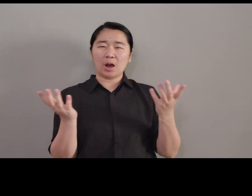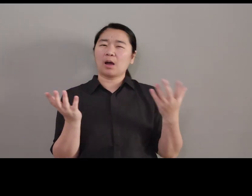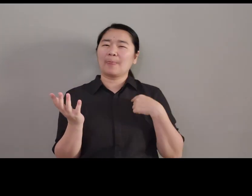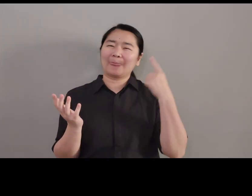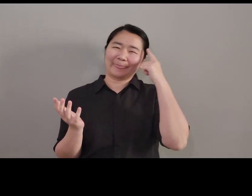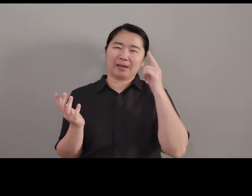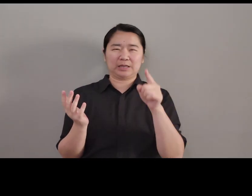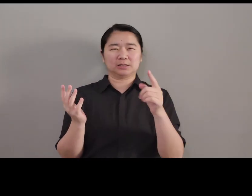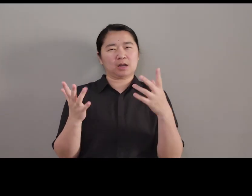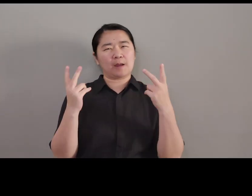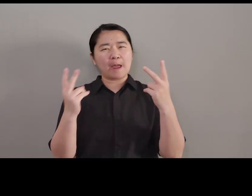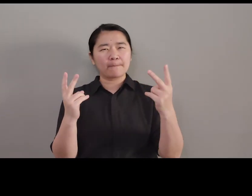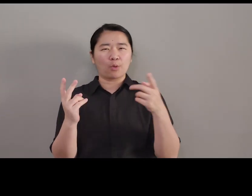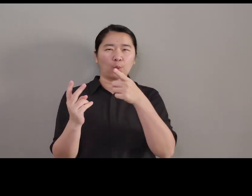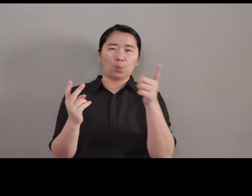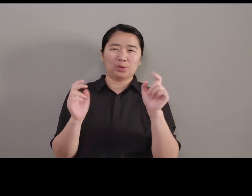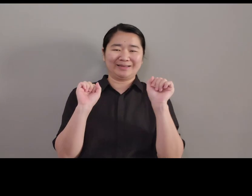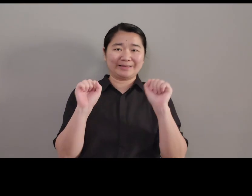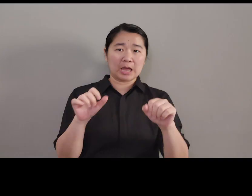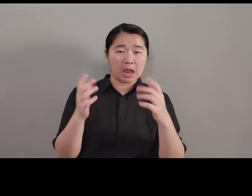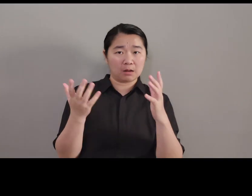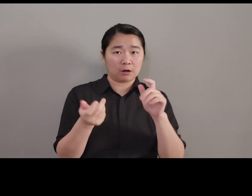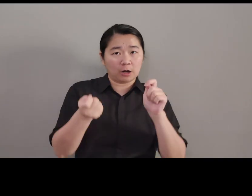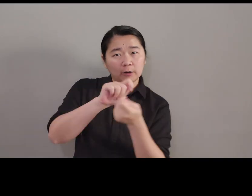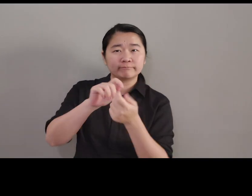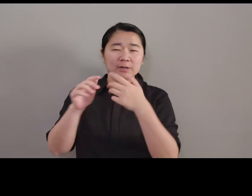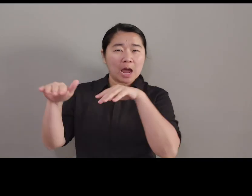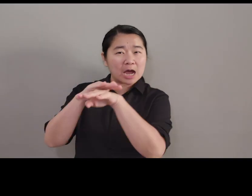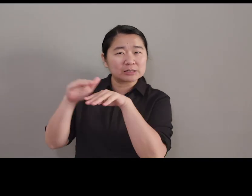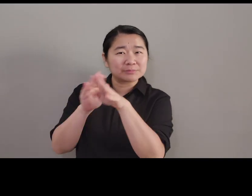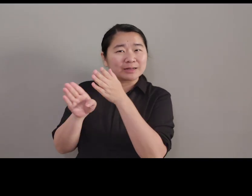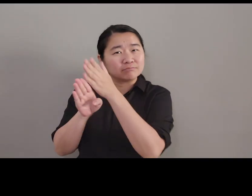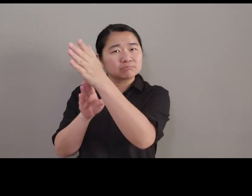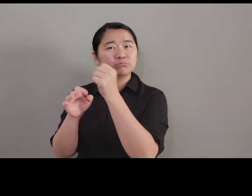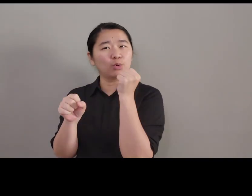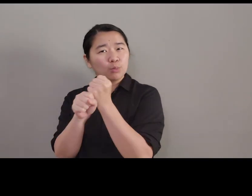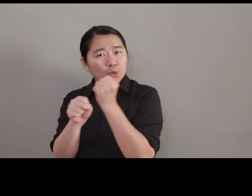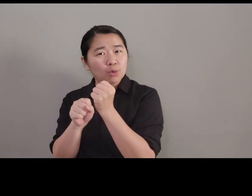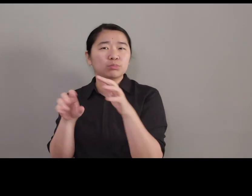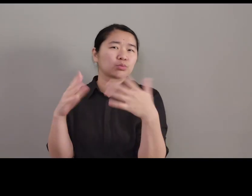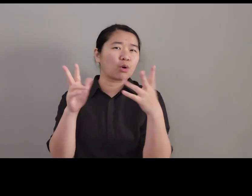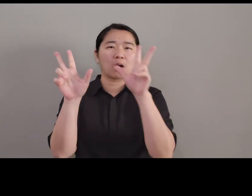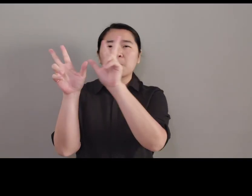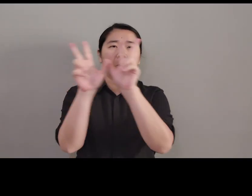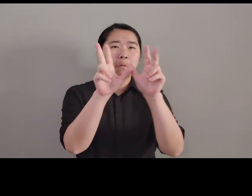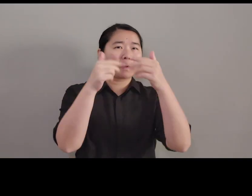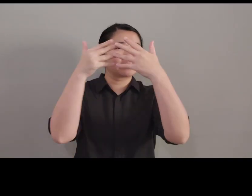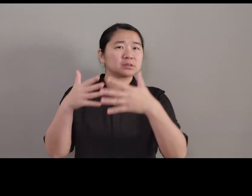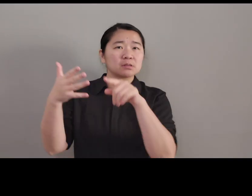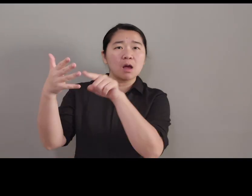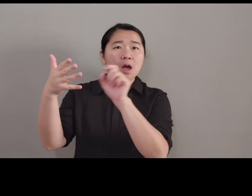make a difference to the accessibility profession or the people who try to make their website accessible, or kind of this